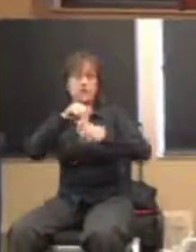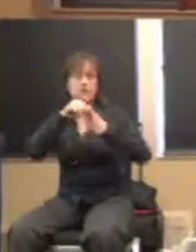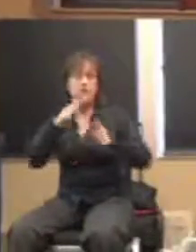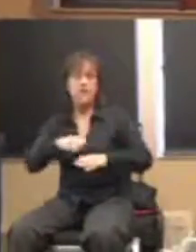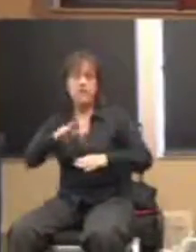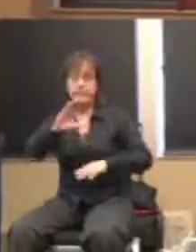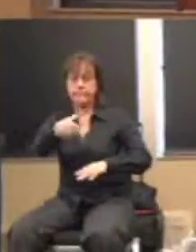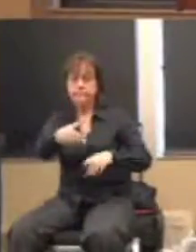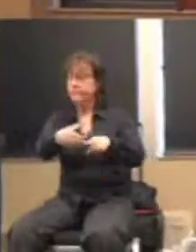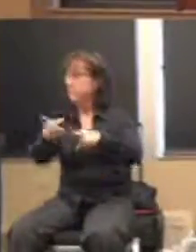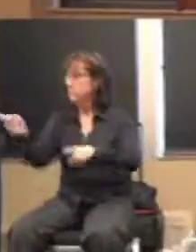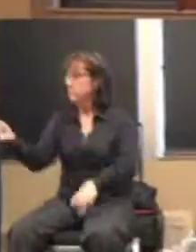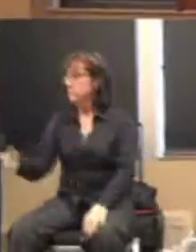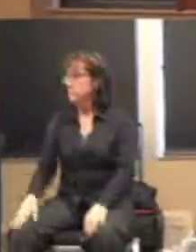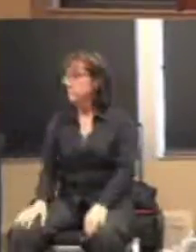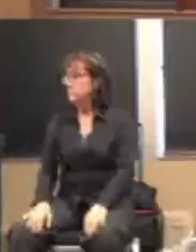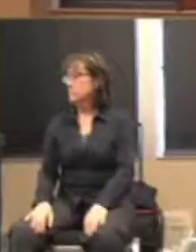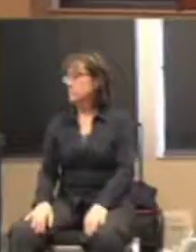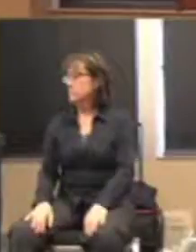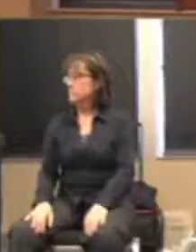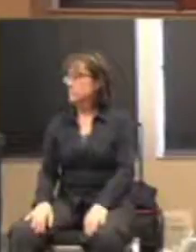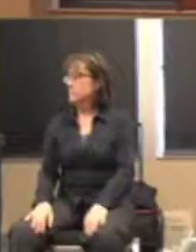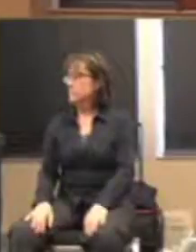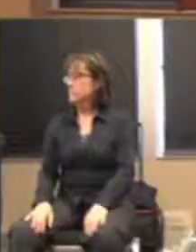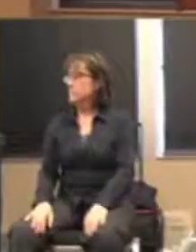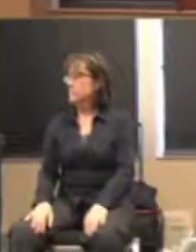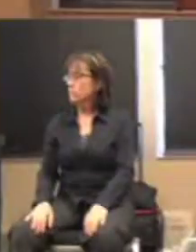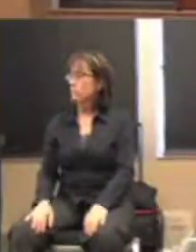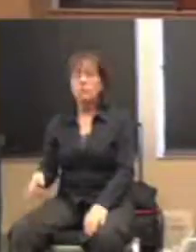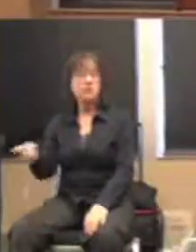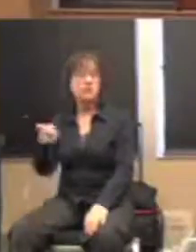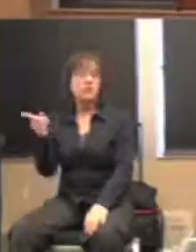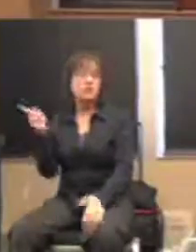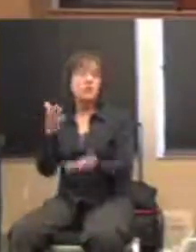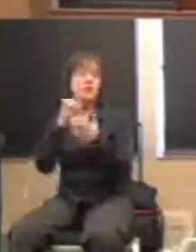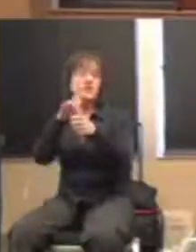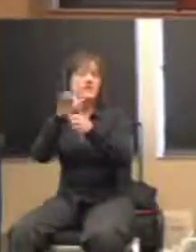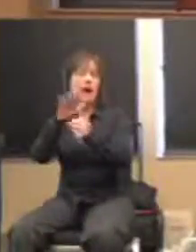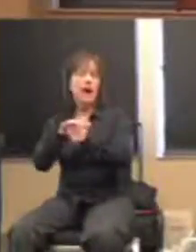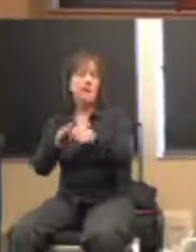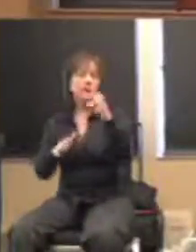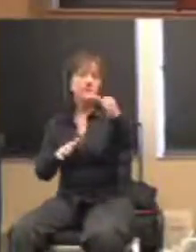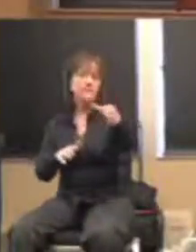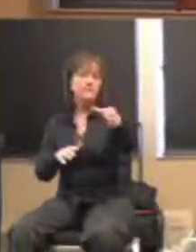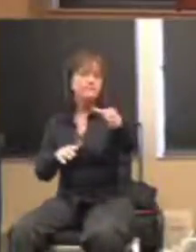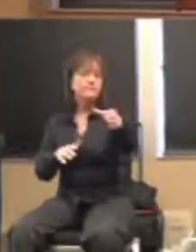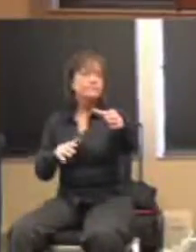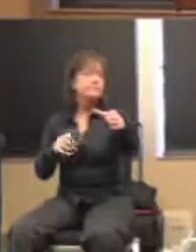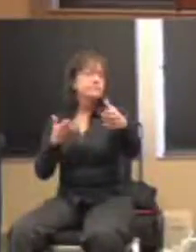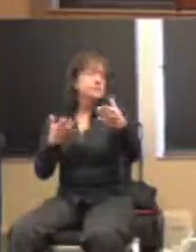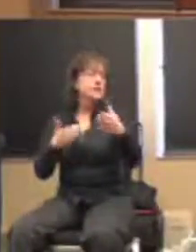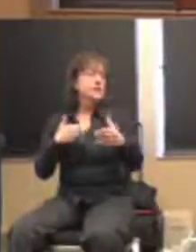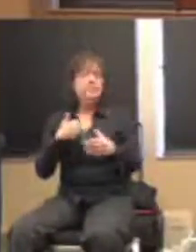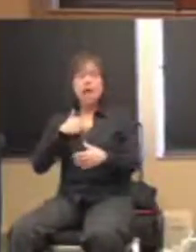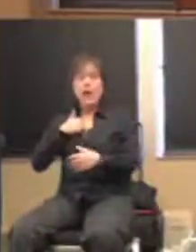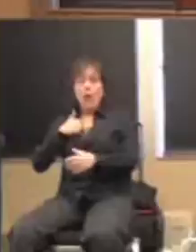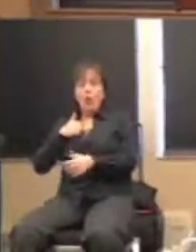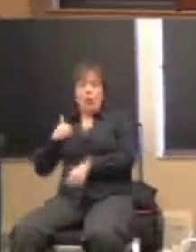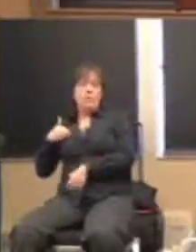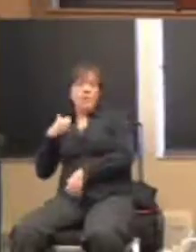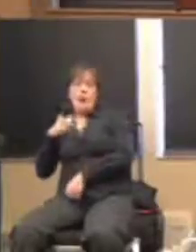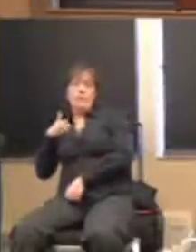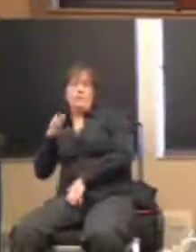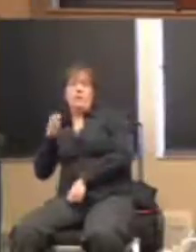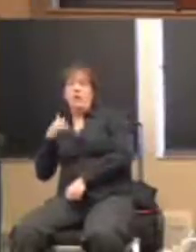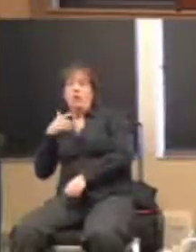out in front of her, the actual item that she wants. So the pop, it will be in front of her. I might have my own, or I might pretend that I'm going to